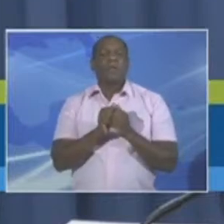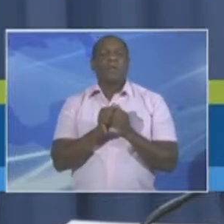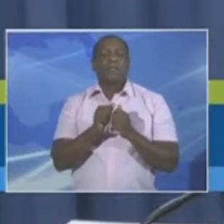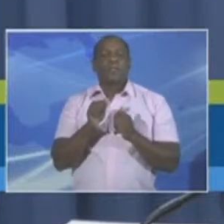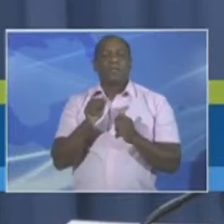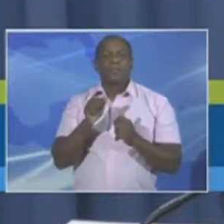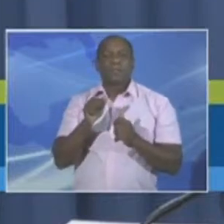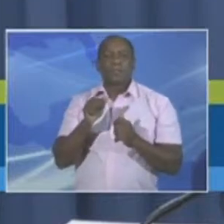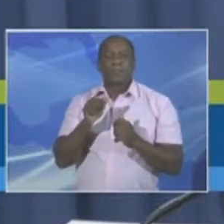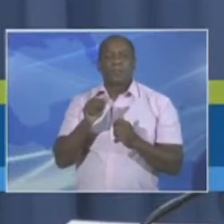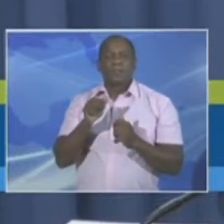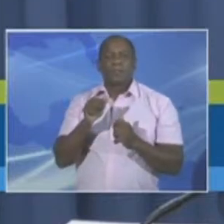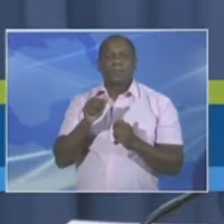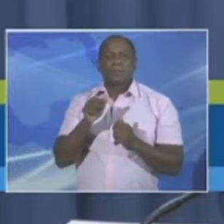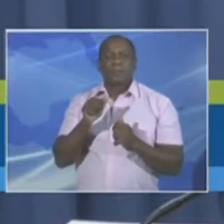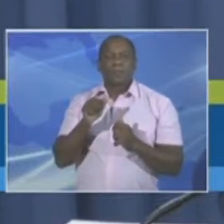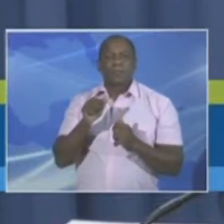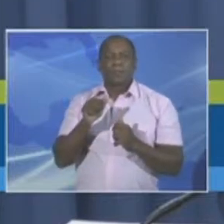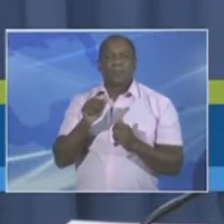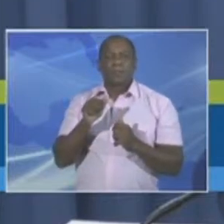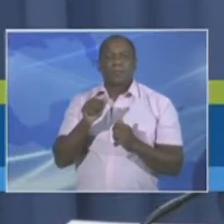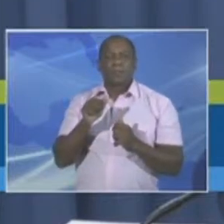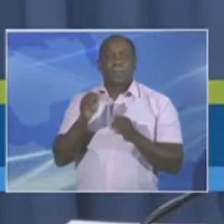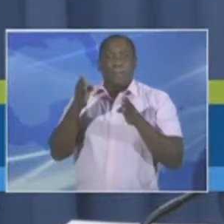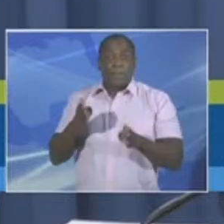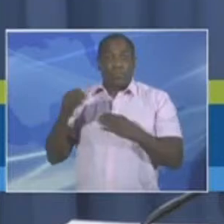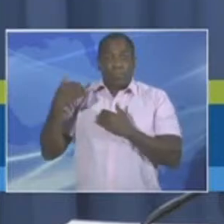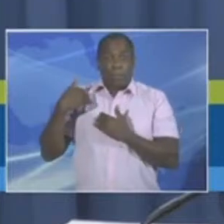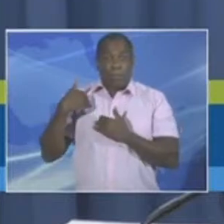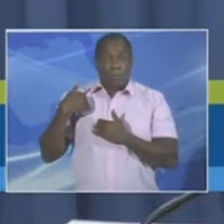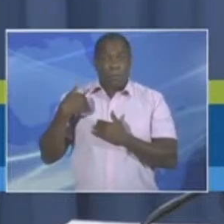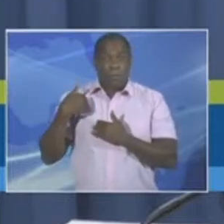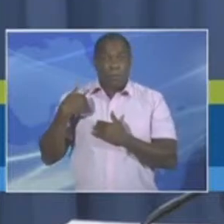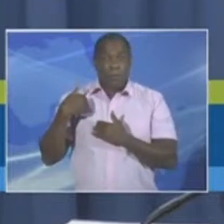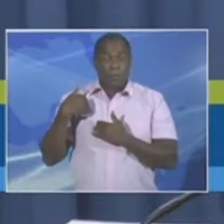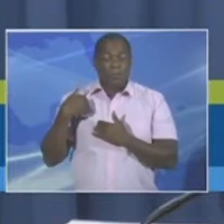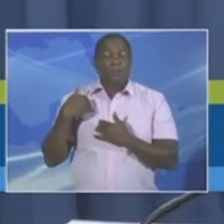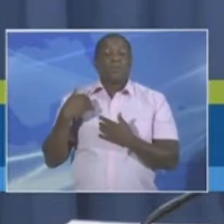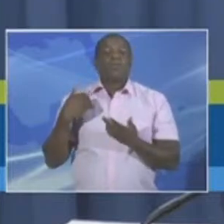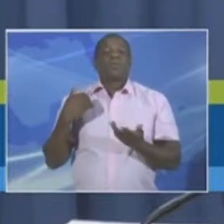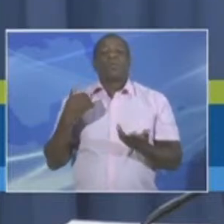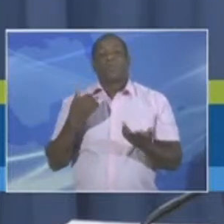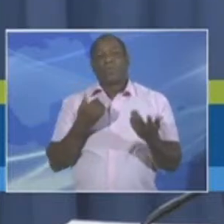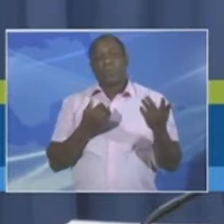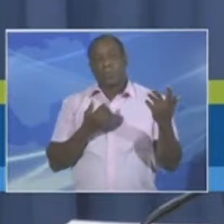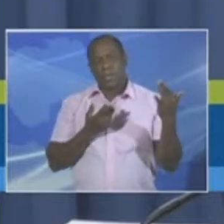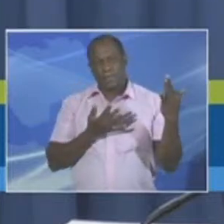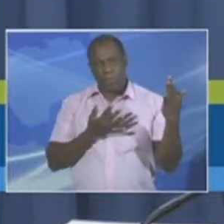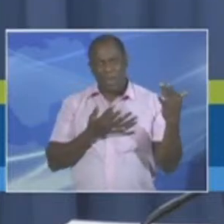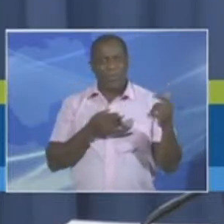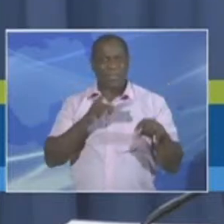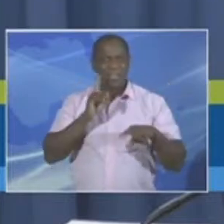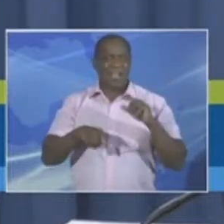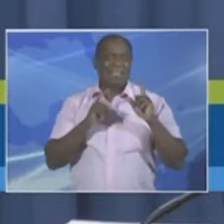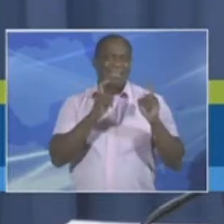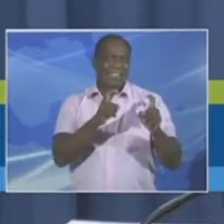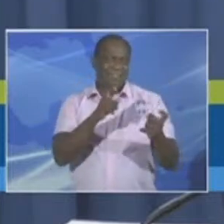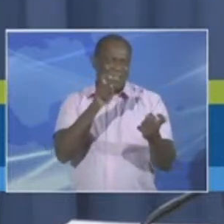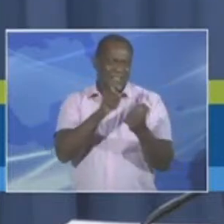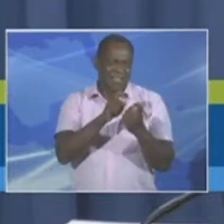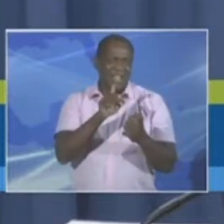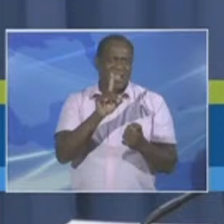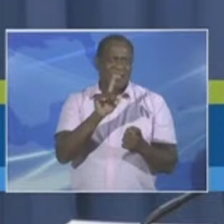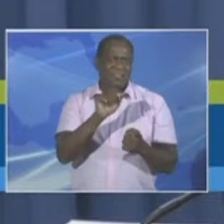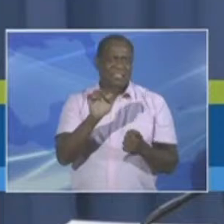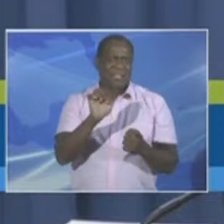date, we will come to you, because I understand there are some parents who really want to get that age cohort vaccinated,